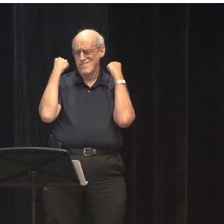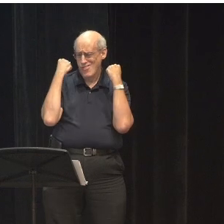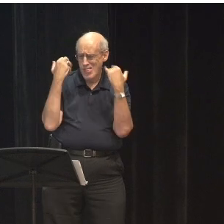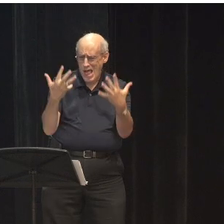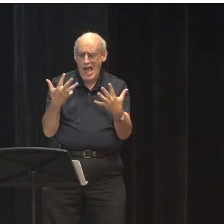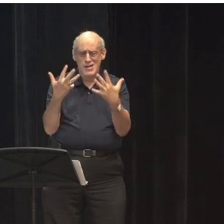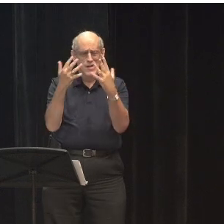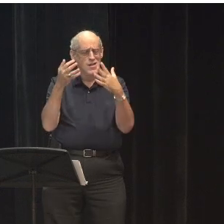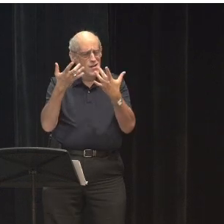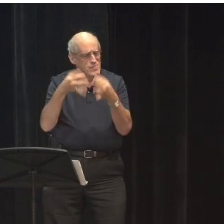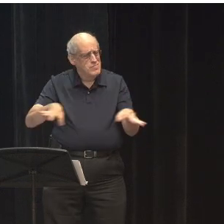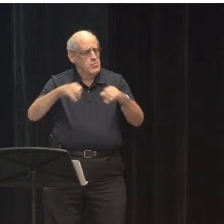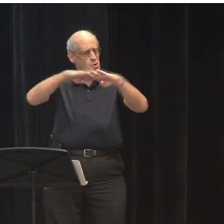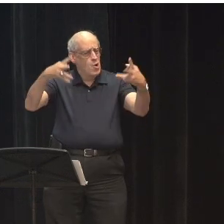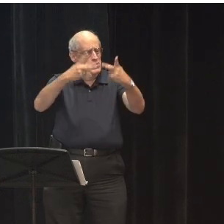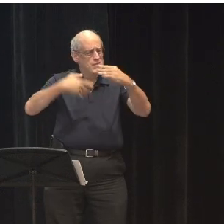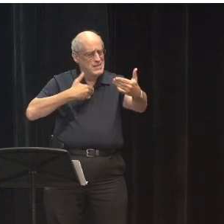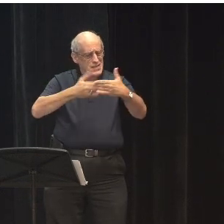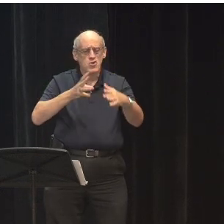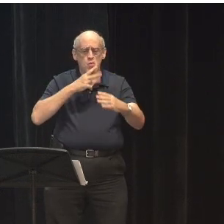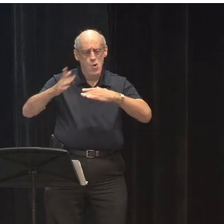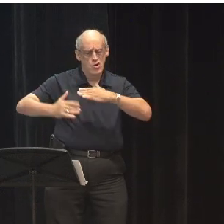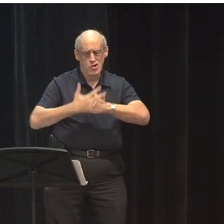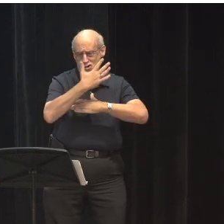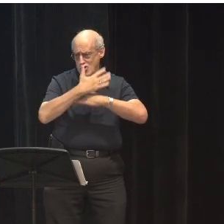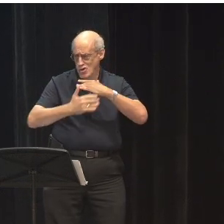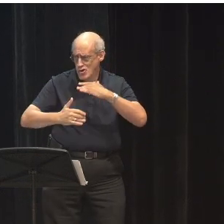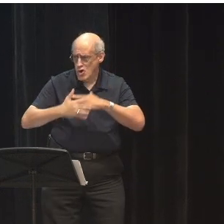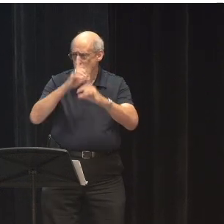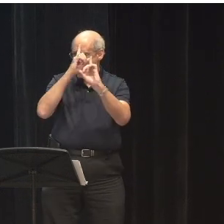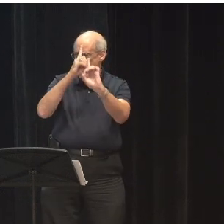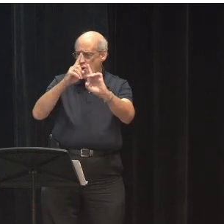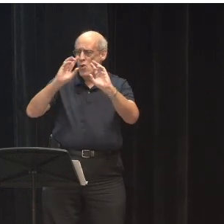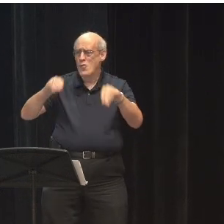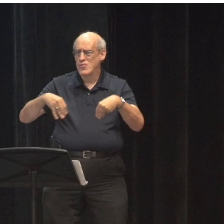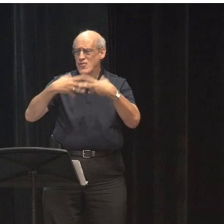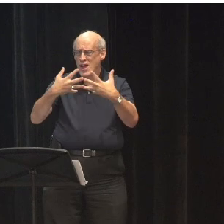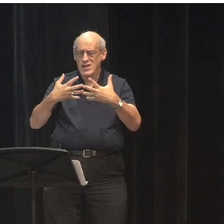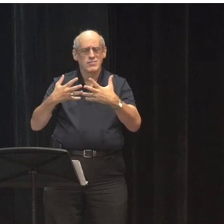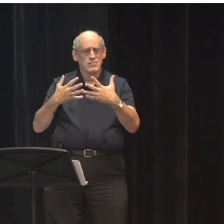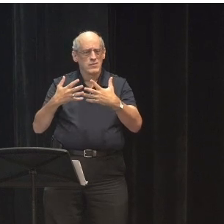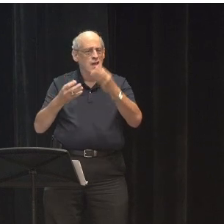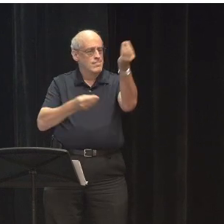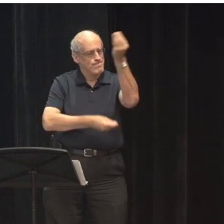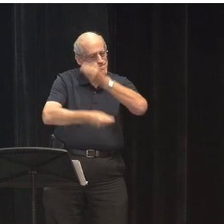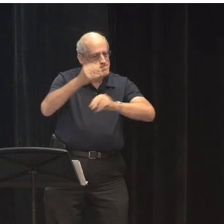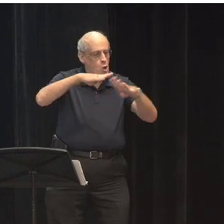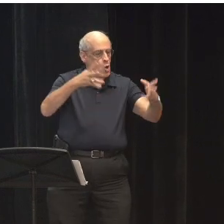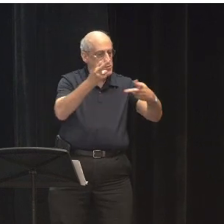critical open spaces along the waterfront, and the objective is to provide compensatory open